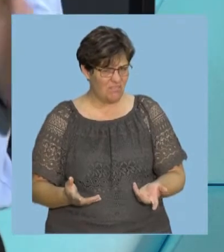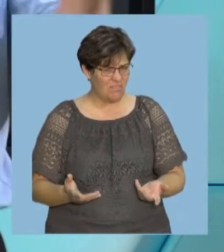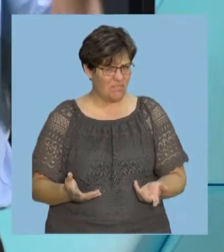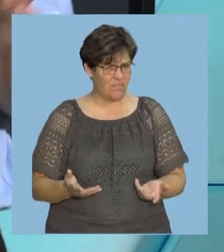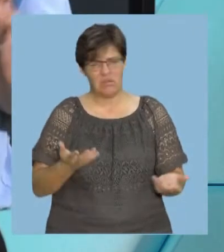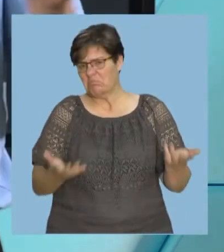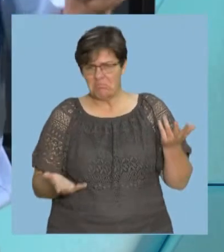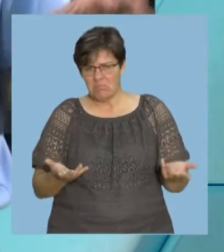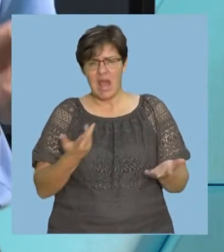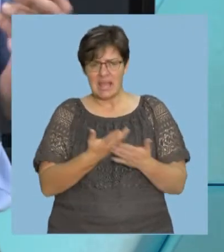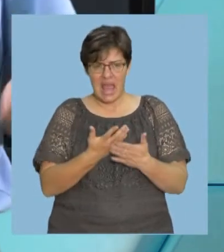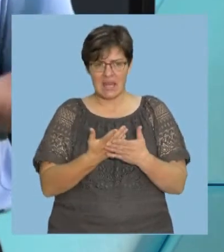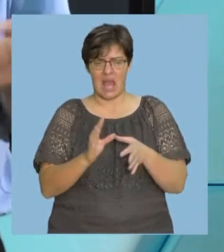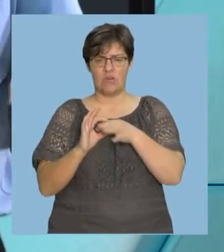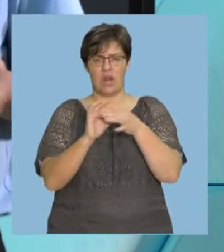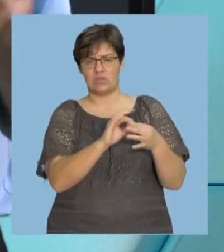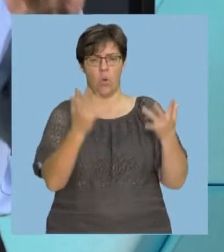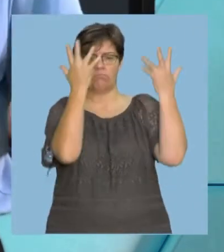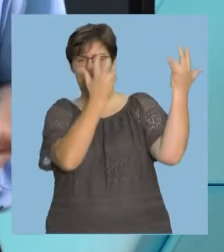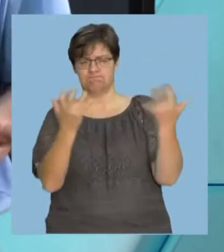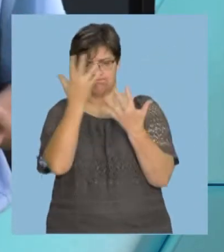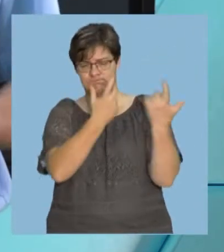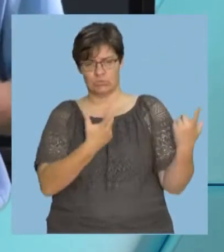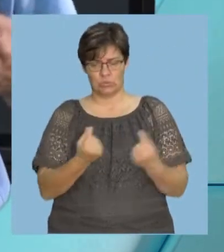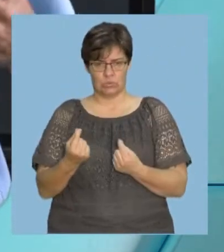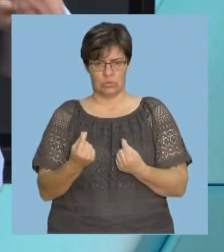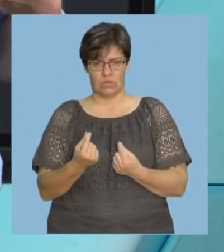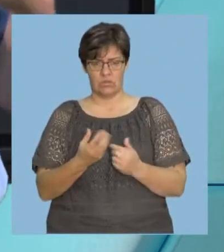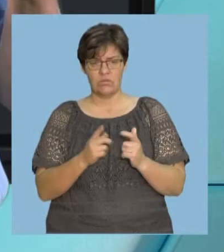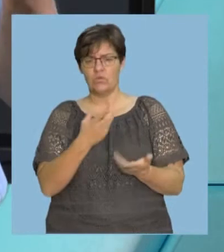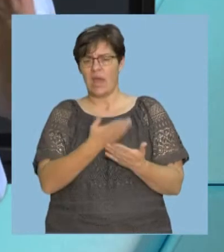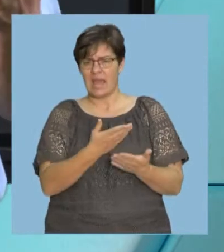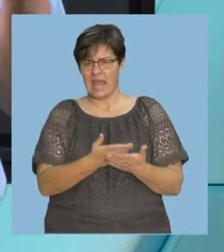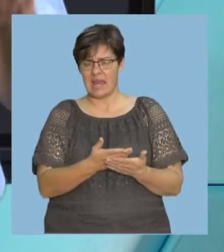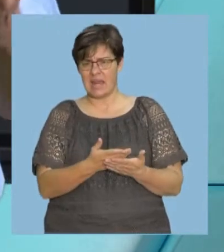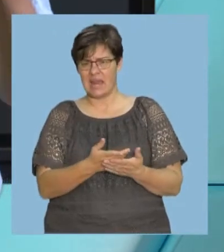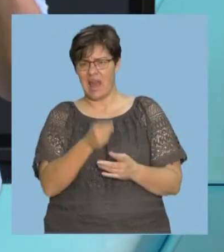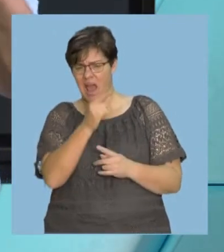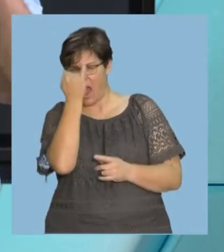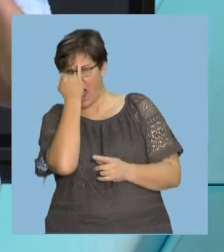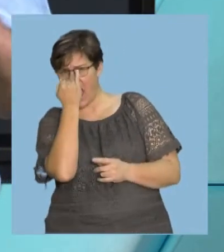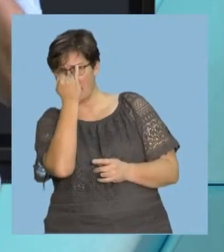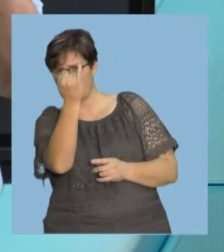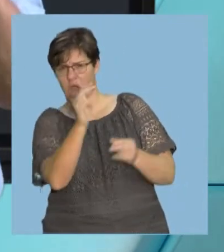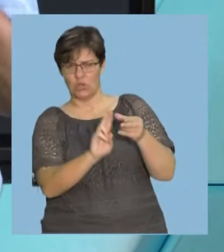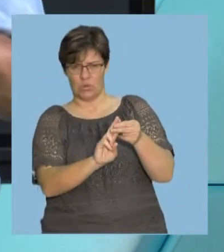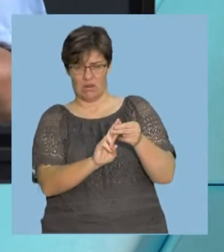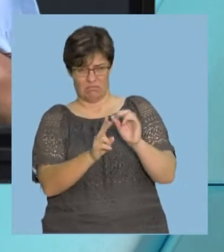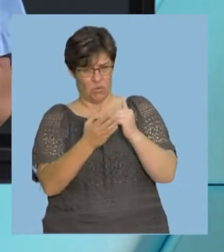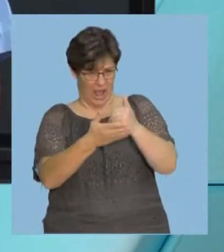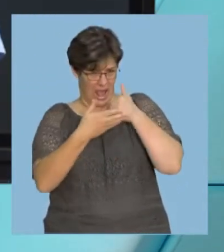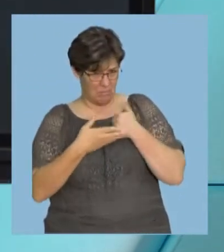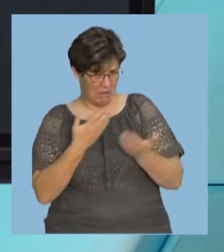we somehow do a relationship or a calculation to help us deal with this idea of